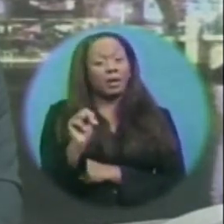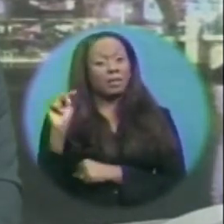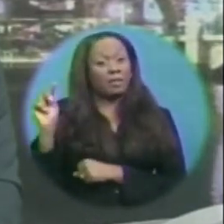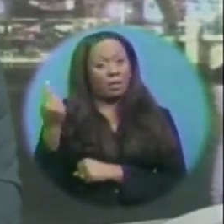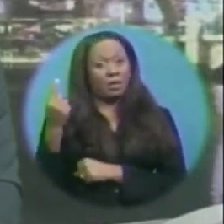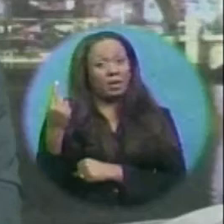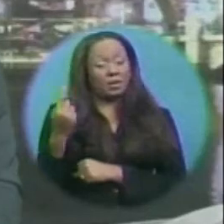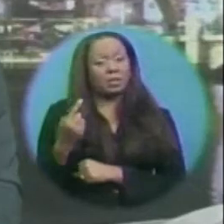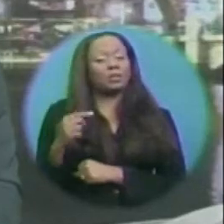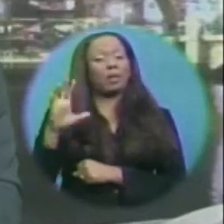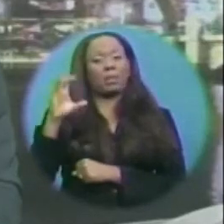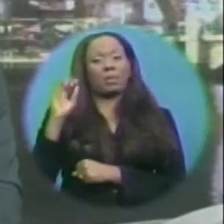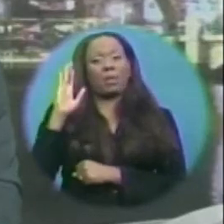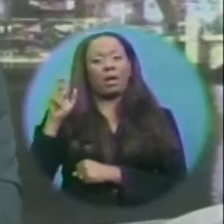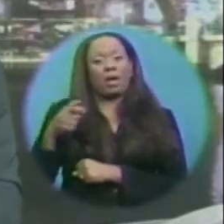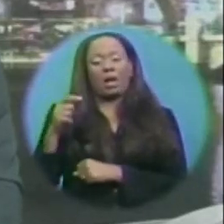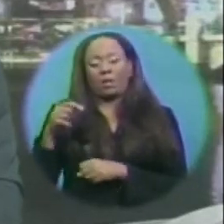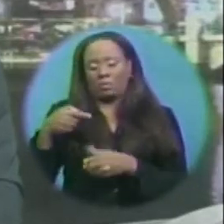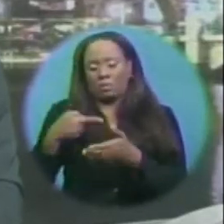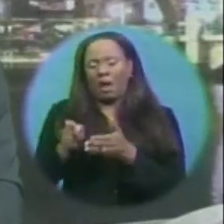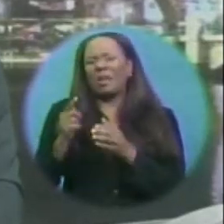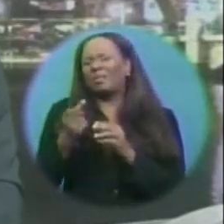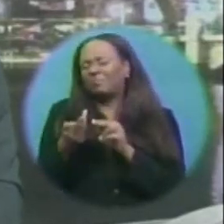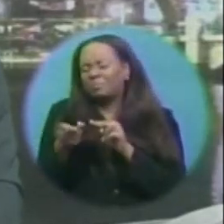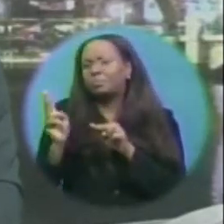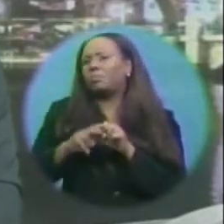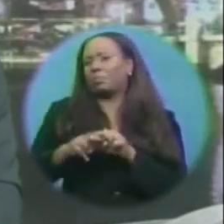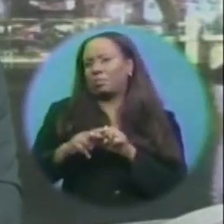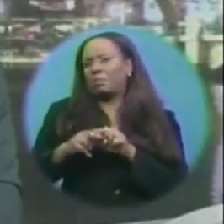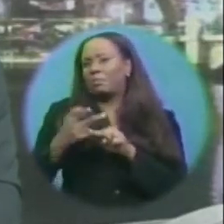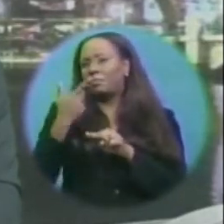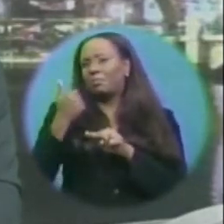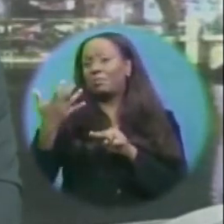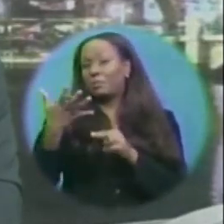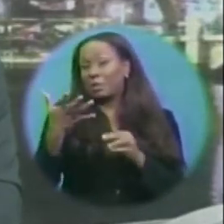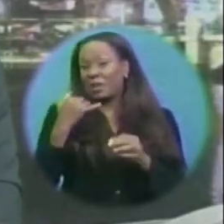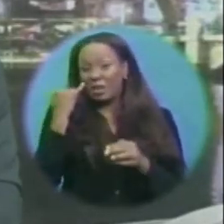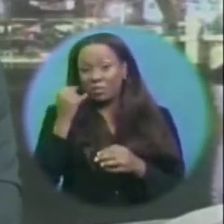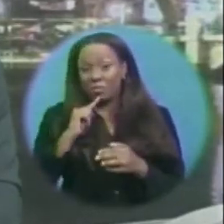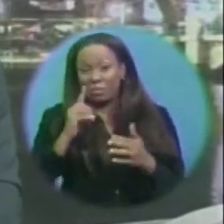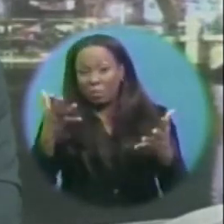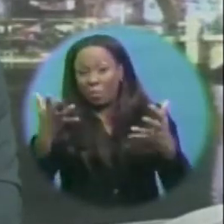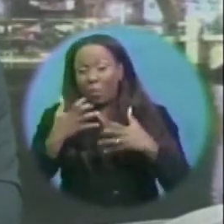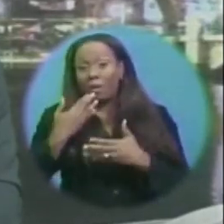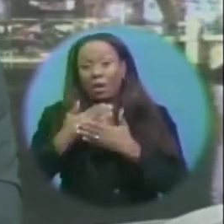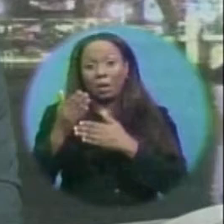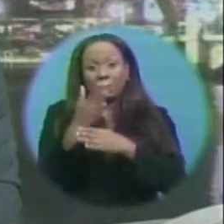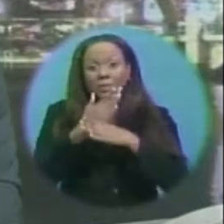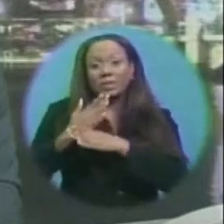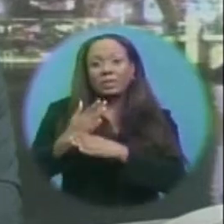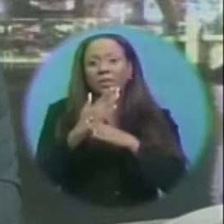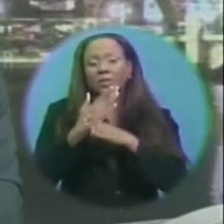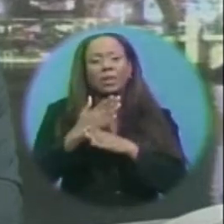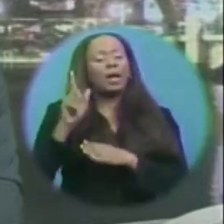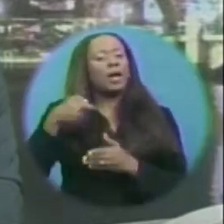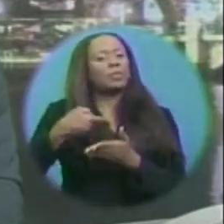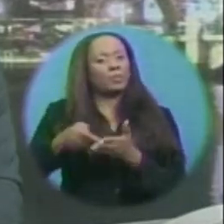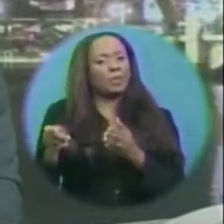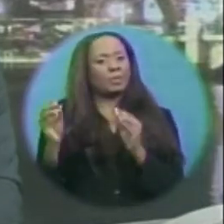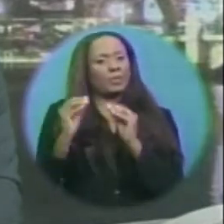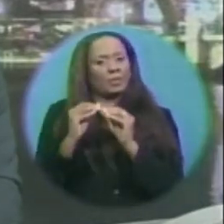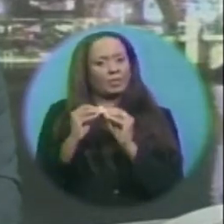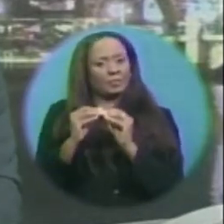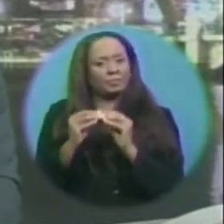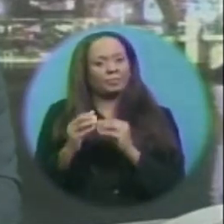pay slightly higher reinsurance costs in order to secure adequate protection under their property reinsurance programs. This